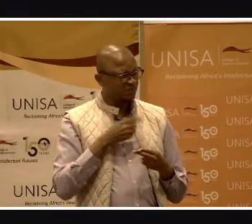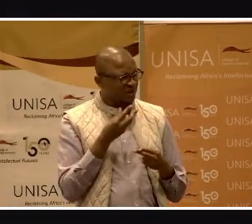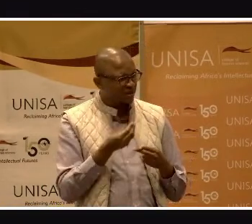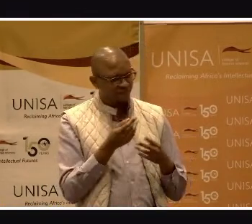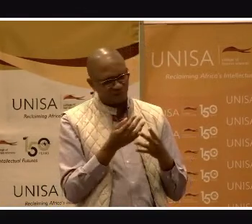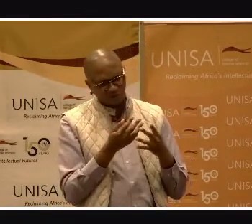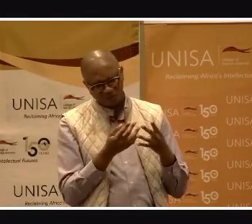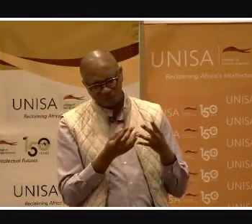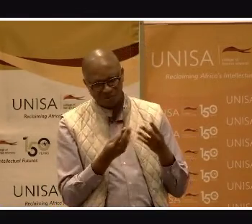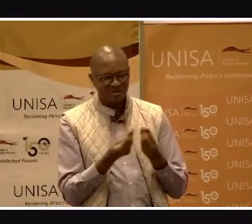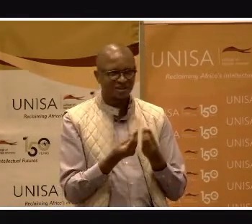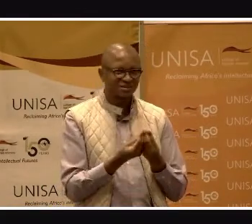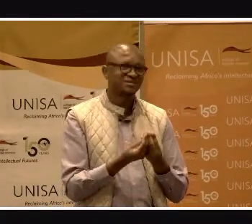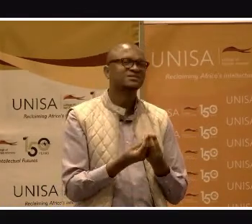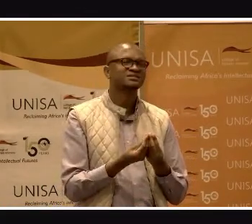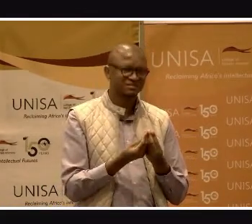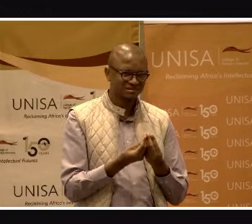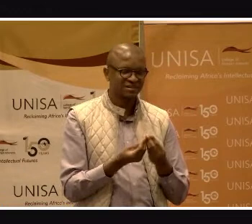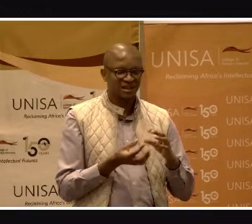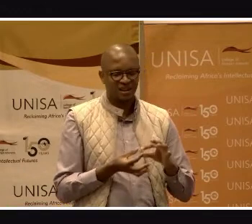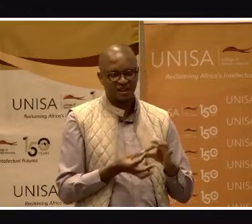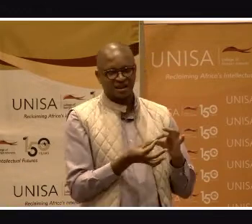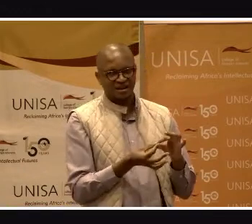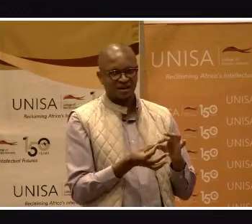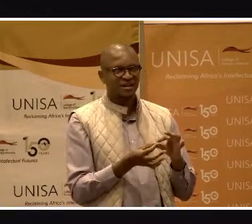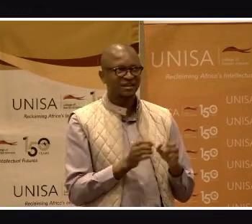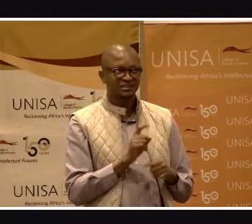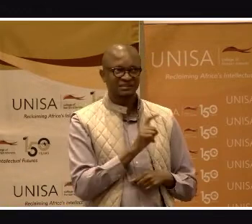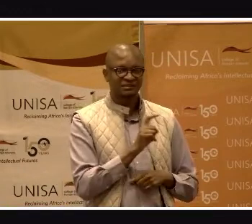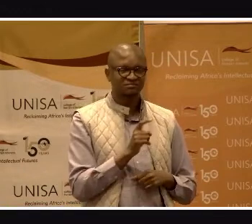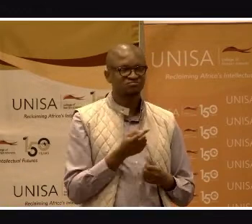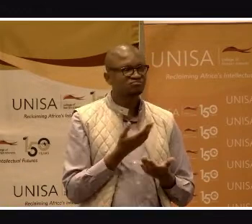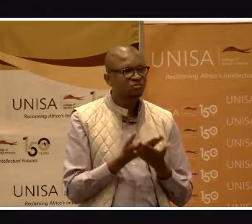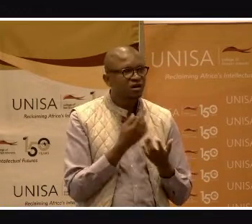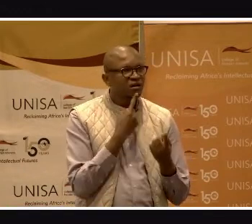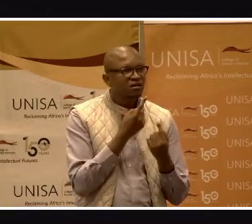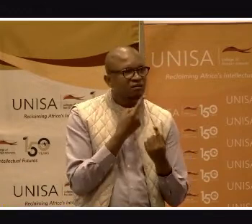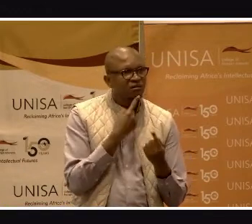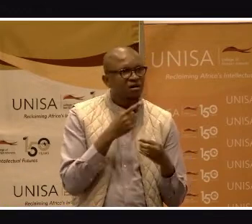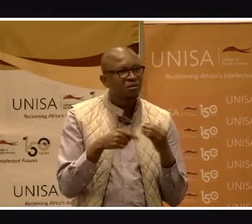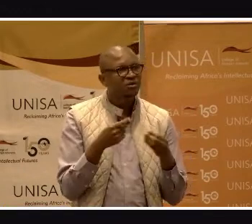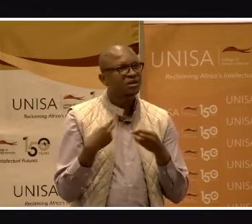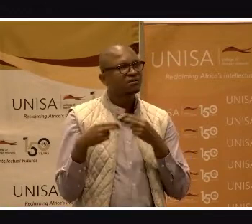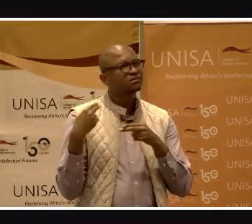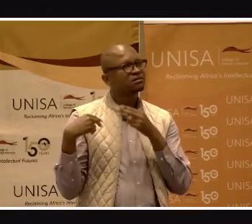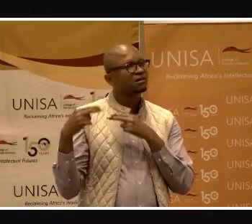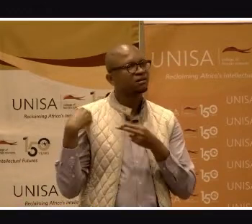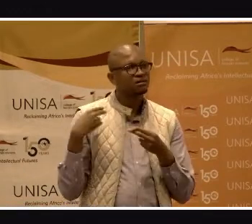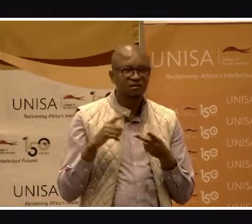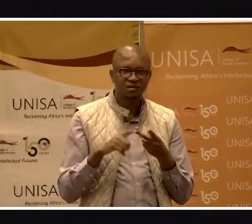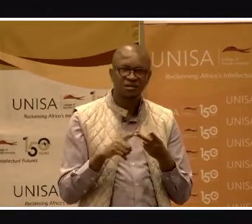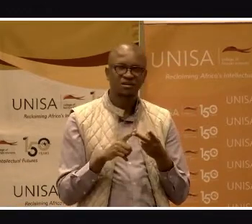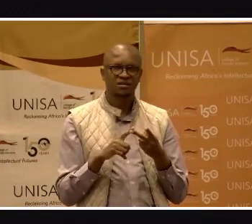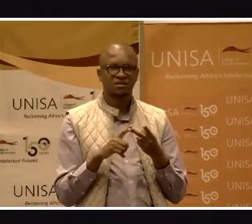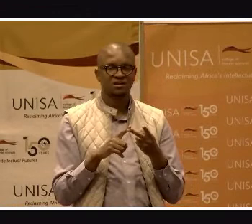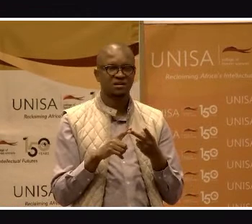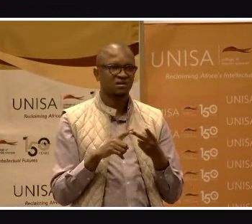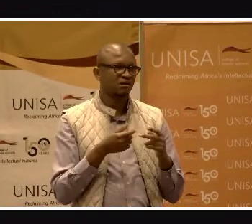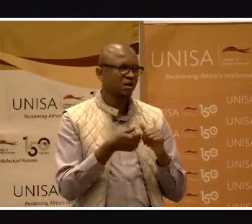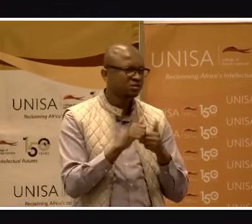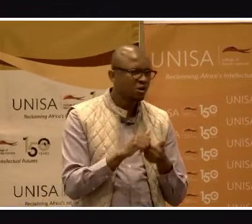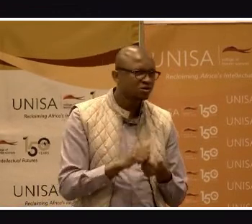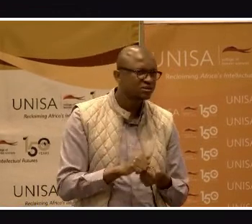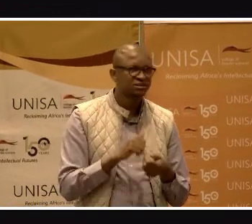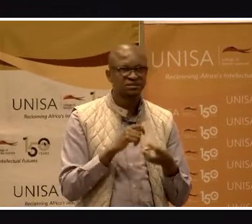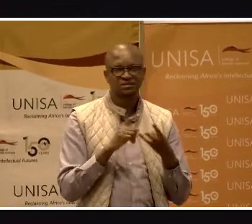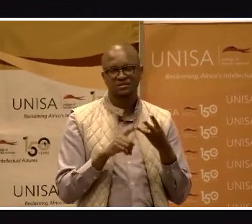with it. We can talk about our music, we can talk about our art and artifact, we can talk about our sports,